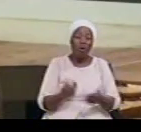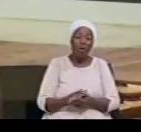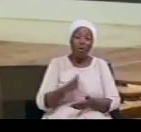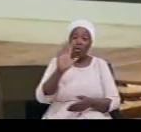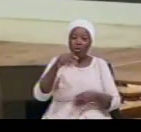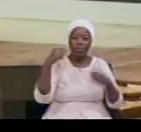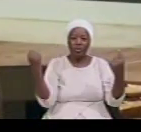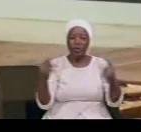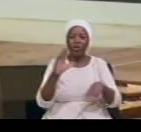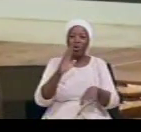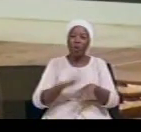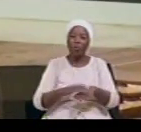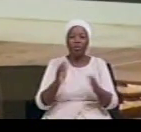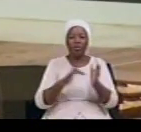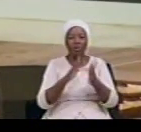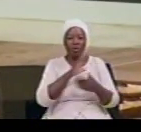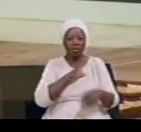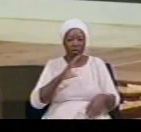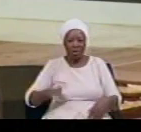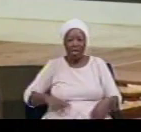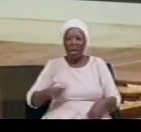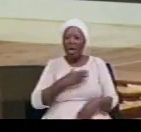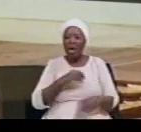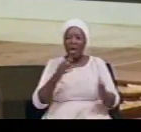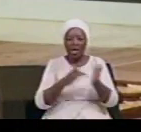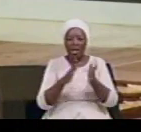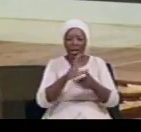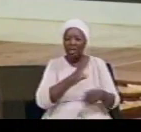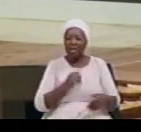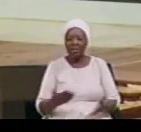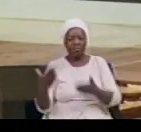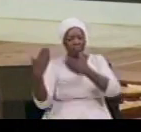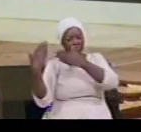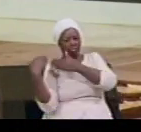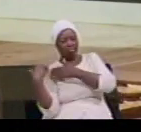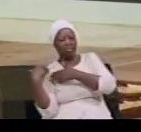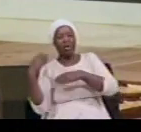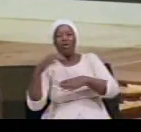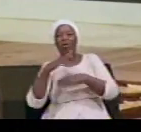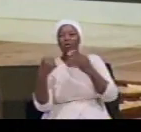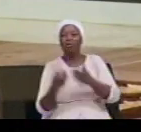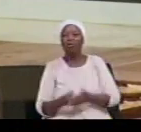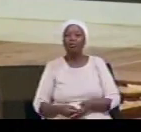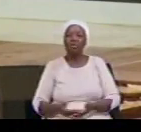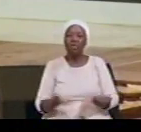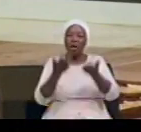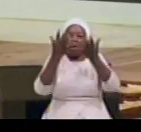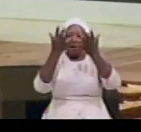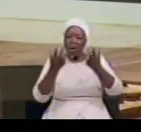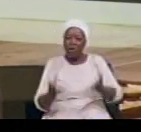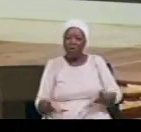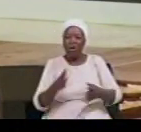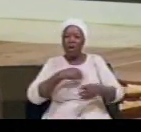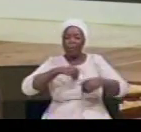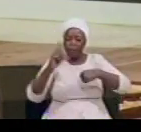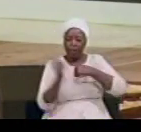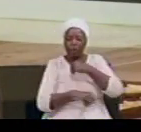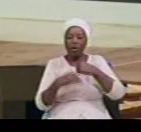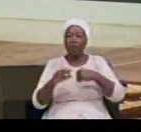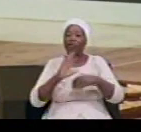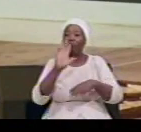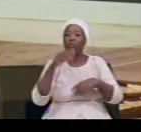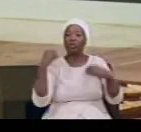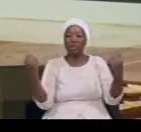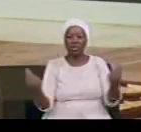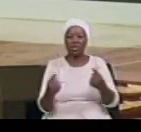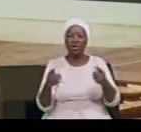and Christ has borne the load, the punishment of all your iniquities, even your